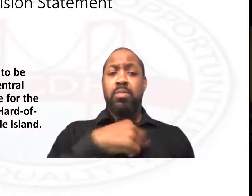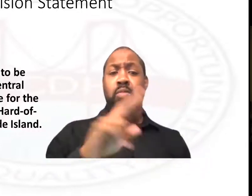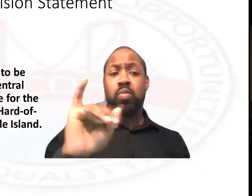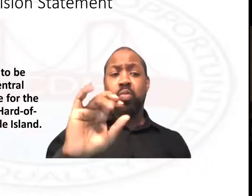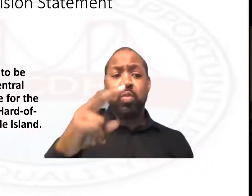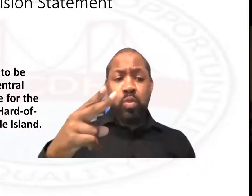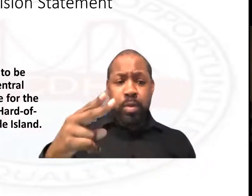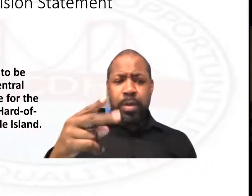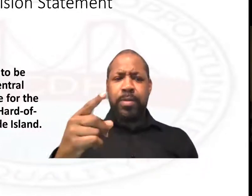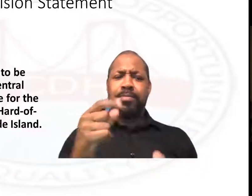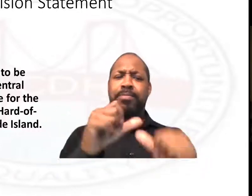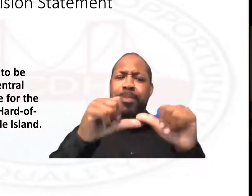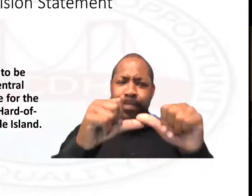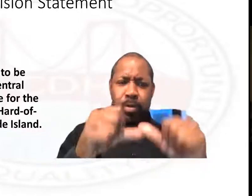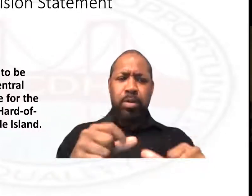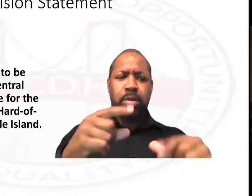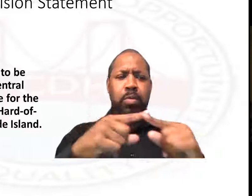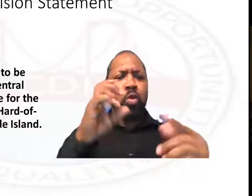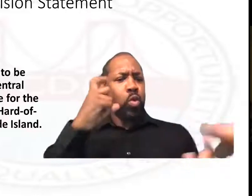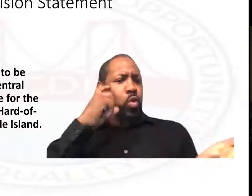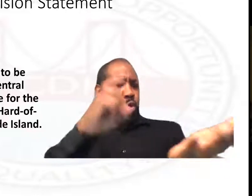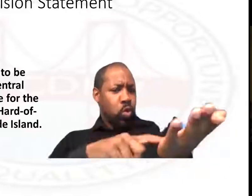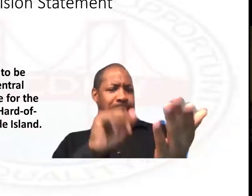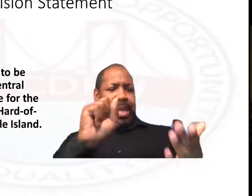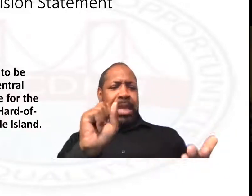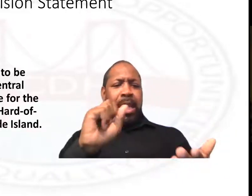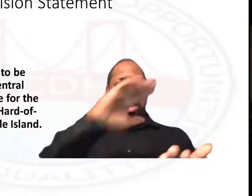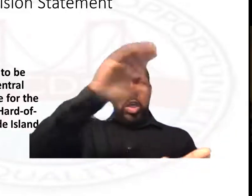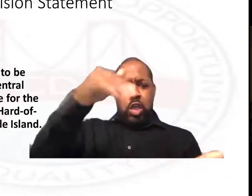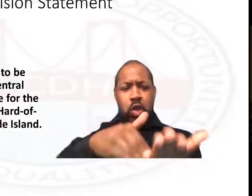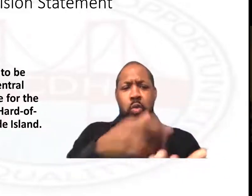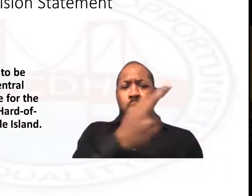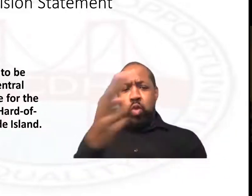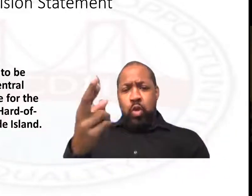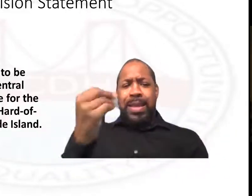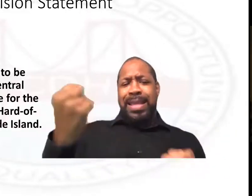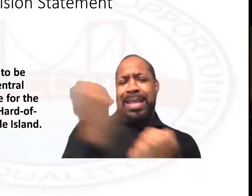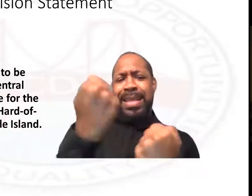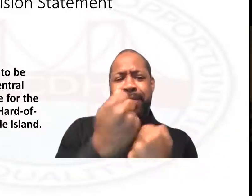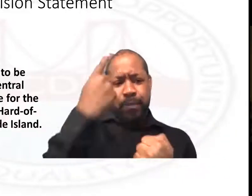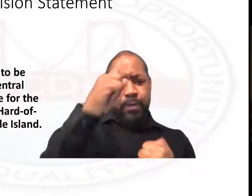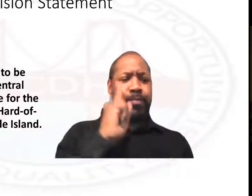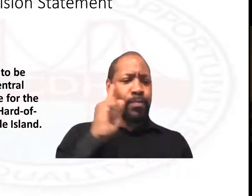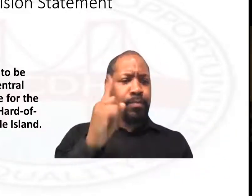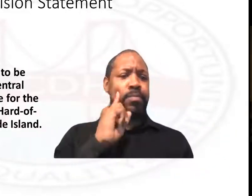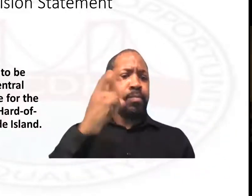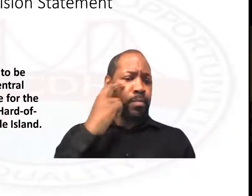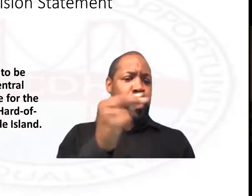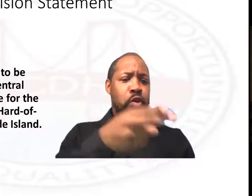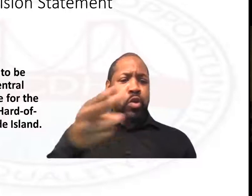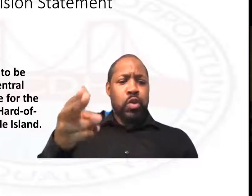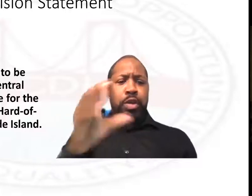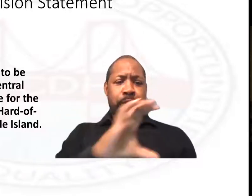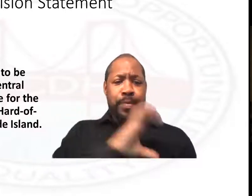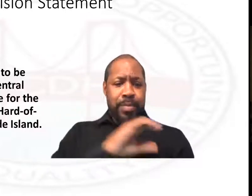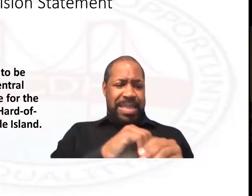can do to make a difference. So it says Rhode Island Commission for the Deaf and Hard of Hearing aspires to be recognized as the central